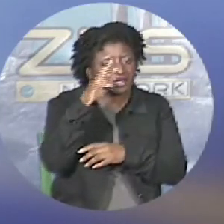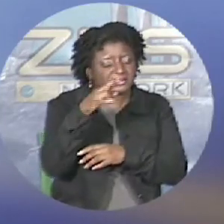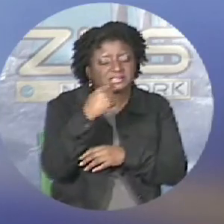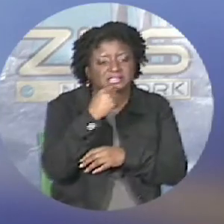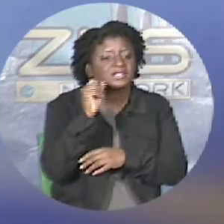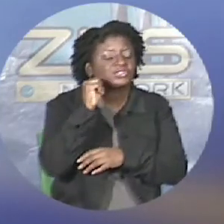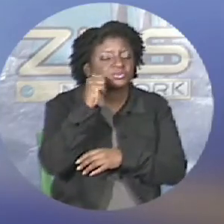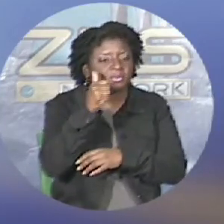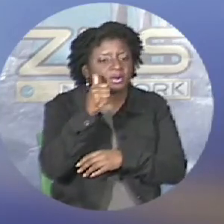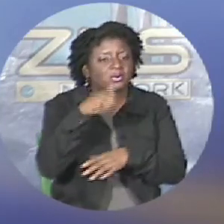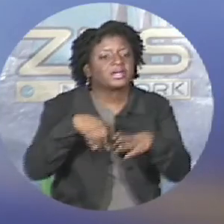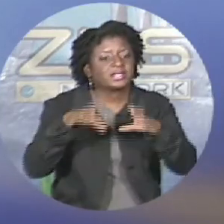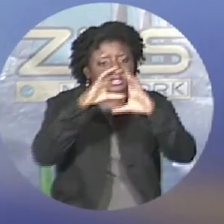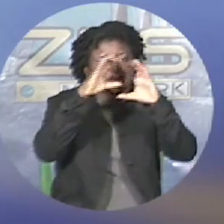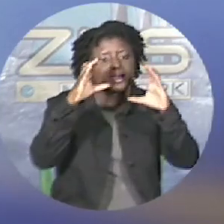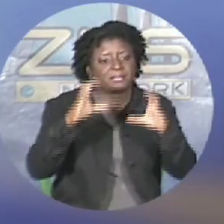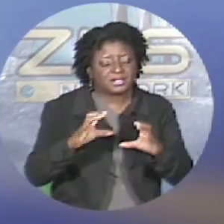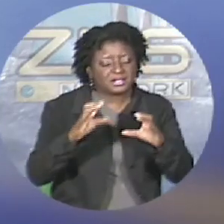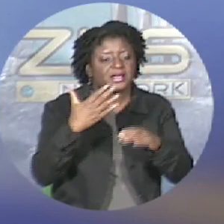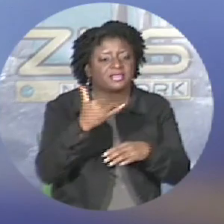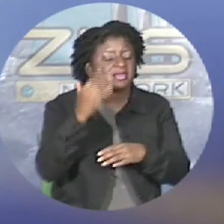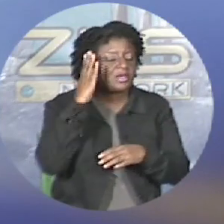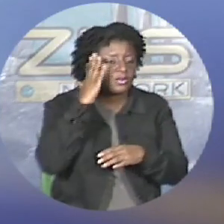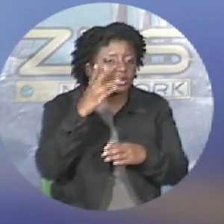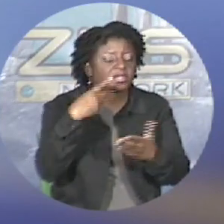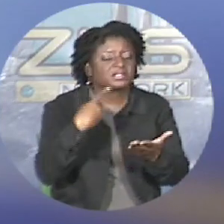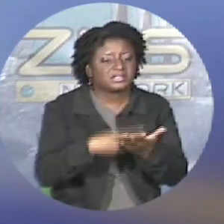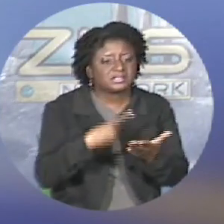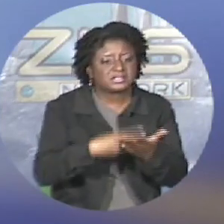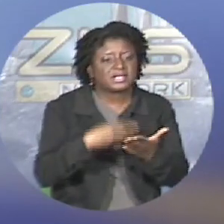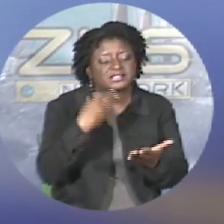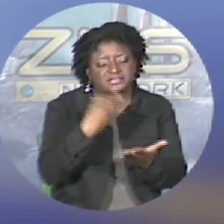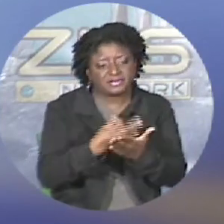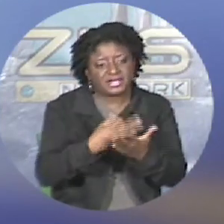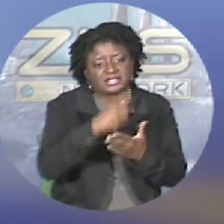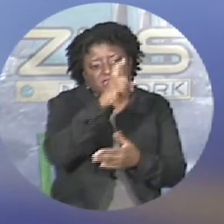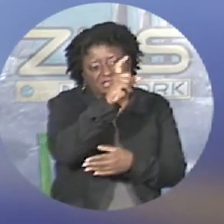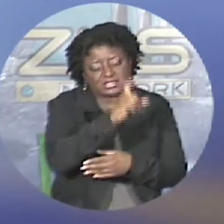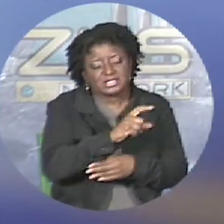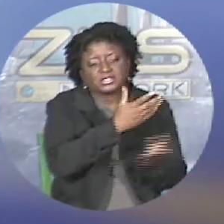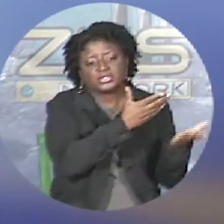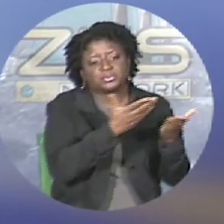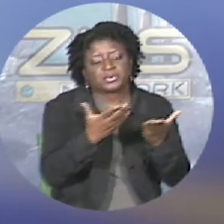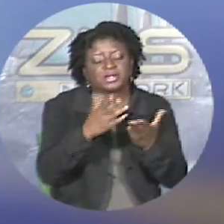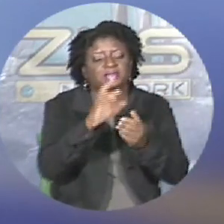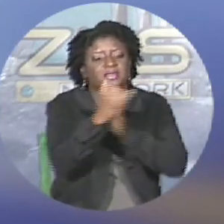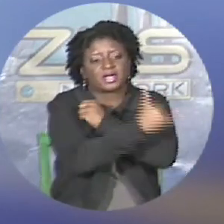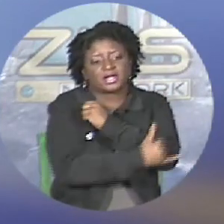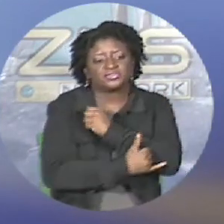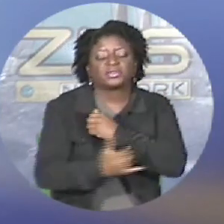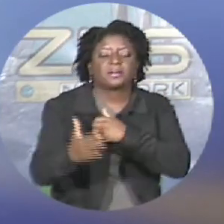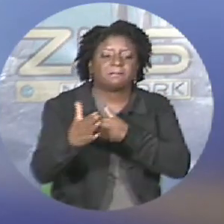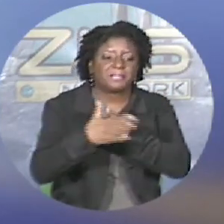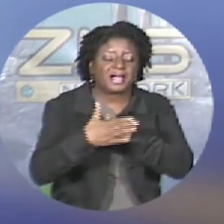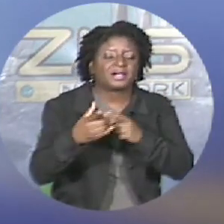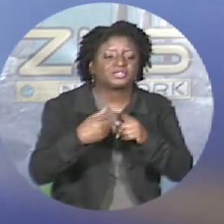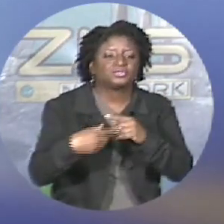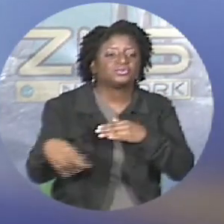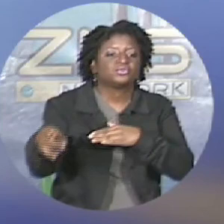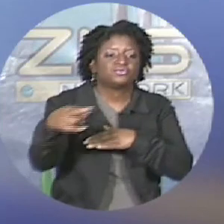in Cabinet, they will discuss the finances needed to bring the country back to a place of restoration. And that begins with approval